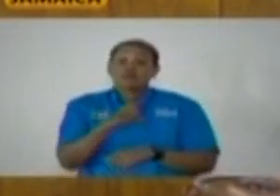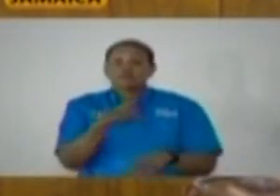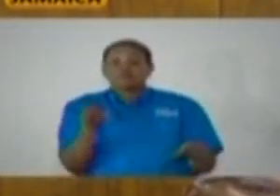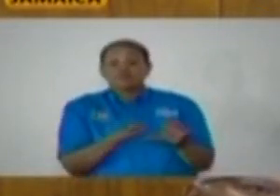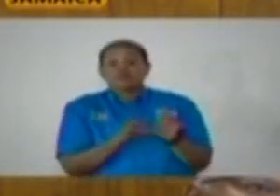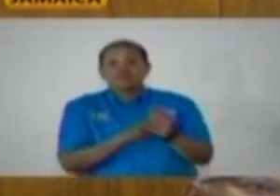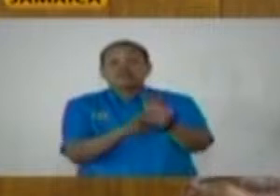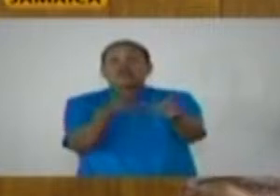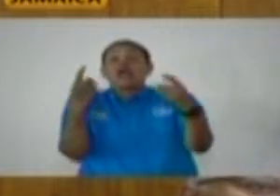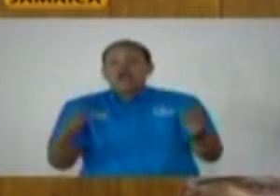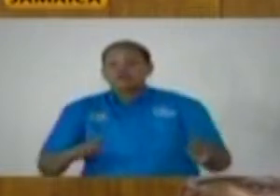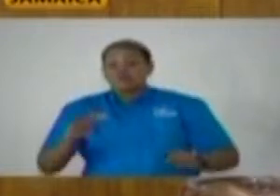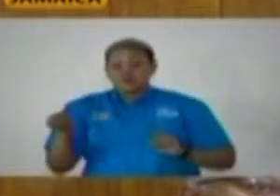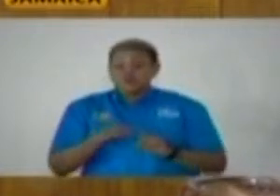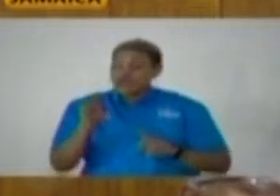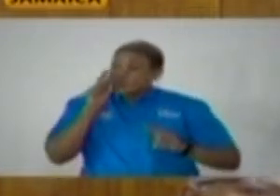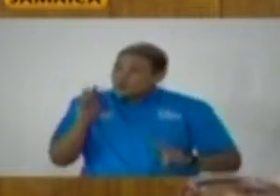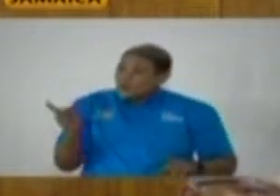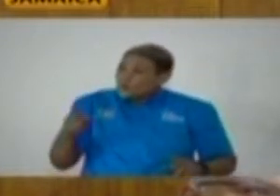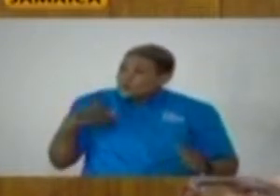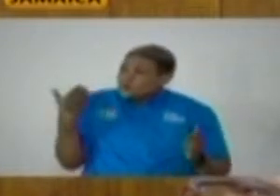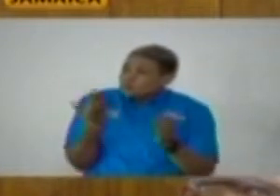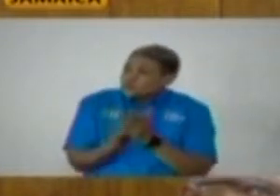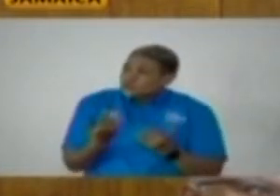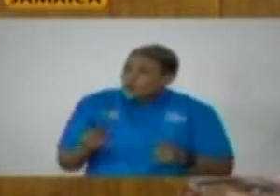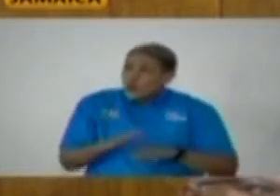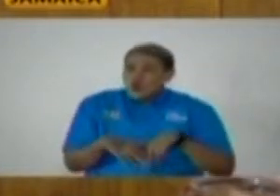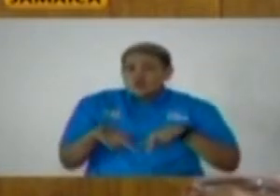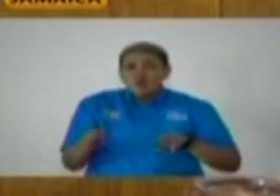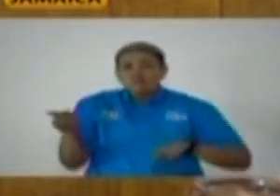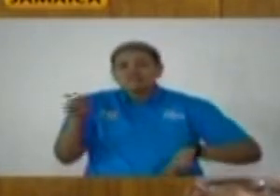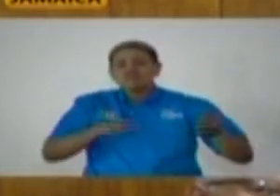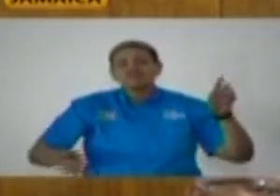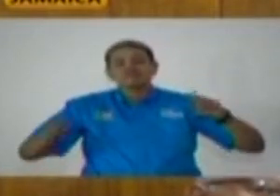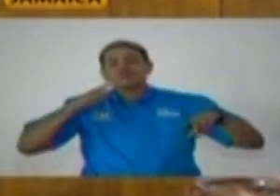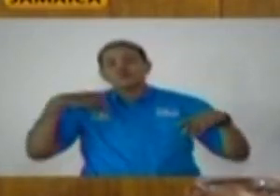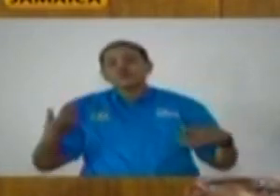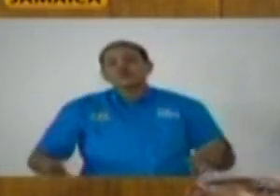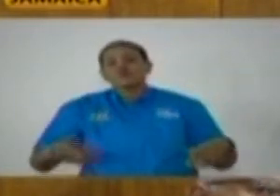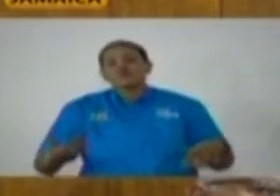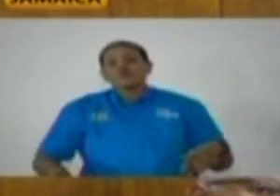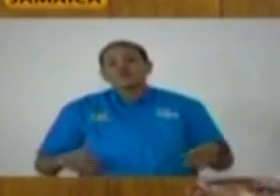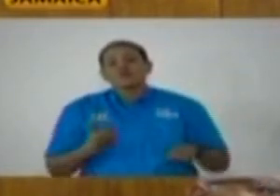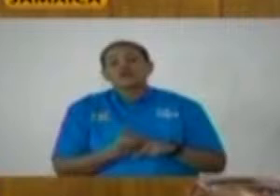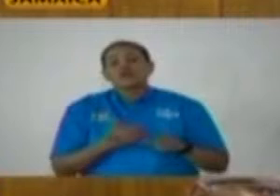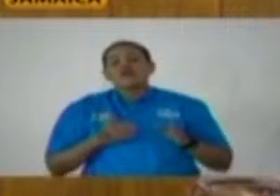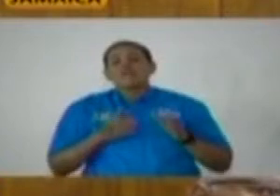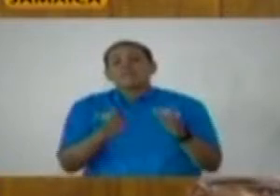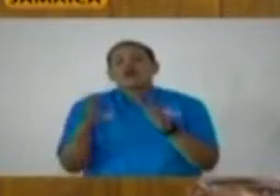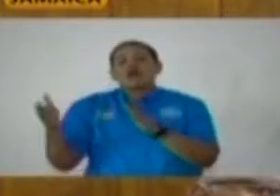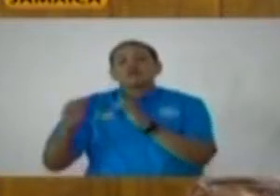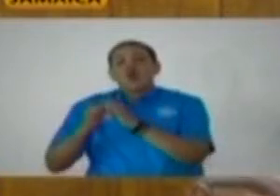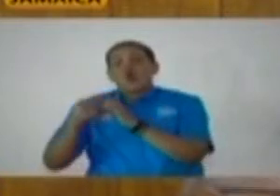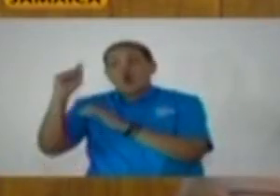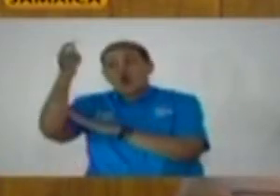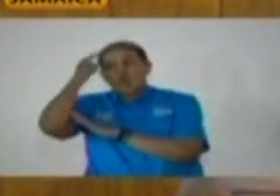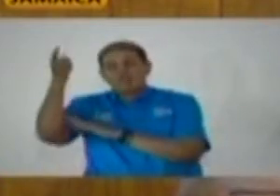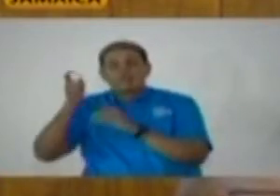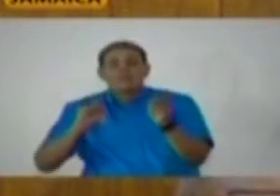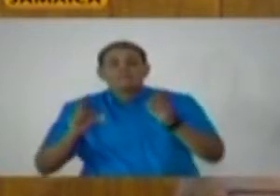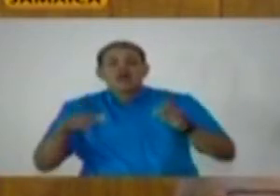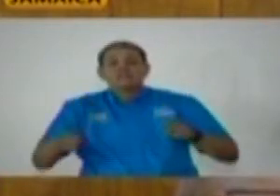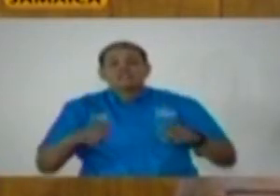passengers. And so when we look on where we are on the road, it is a significant part of how the government has